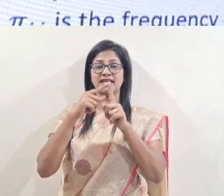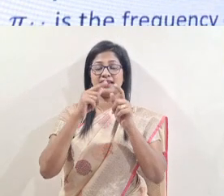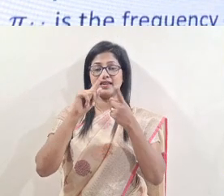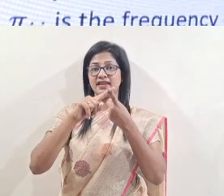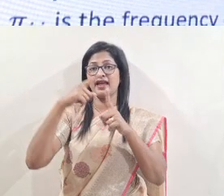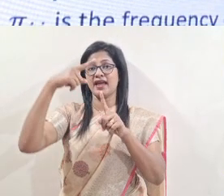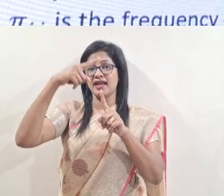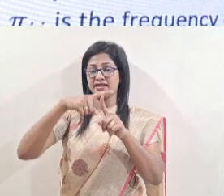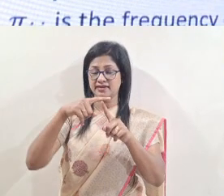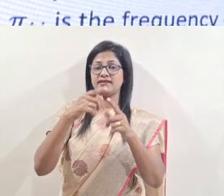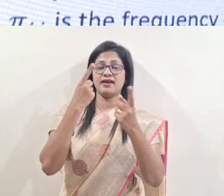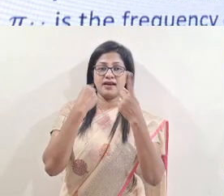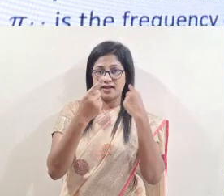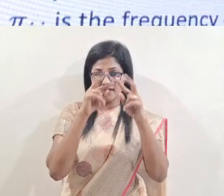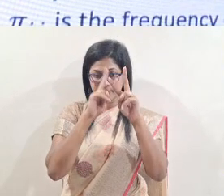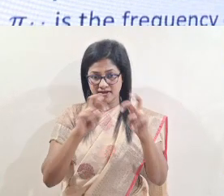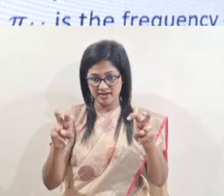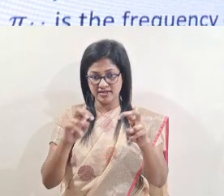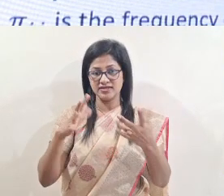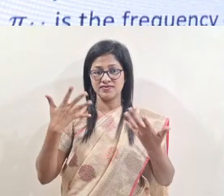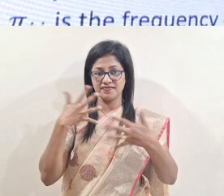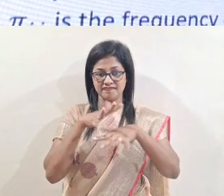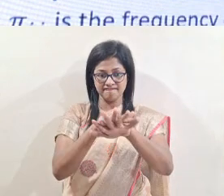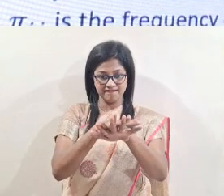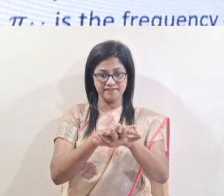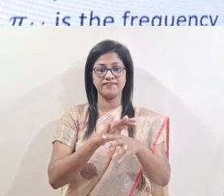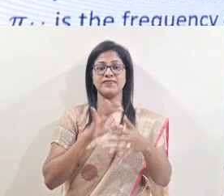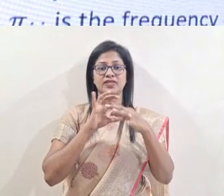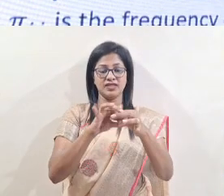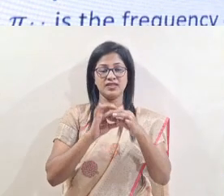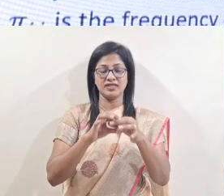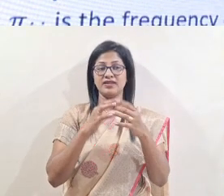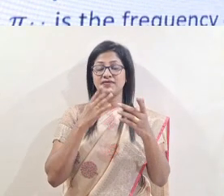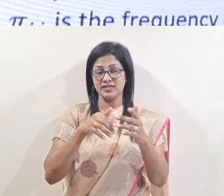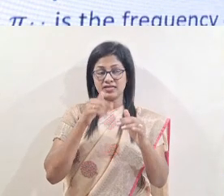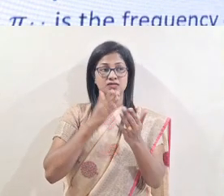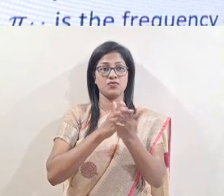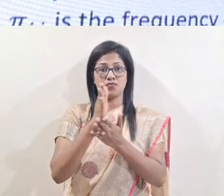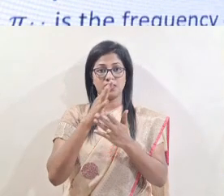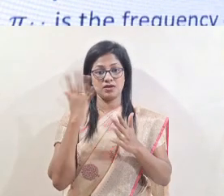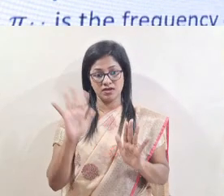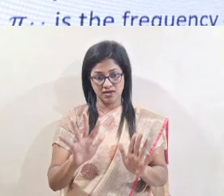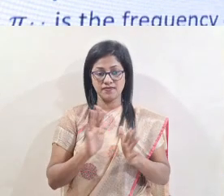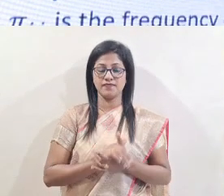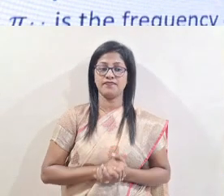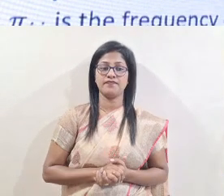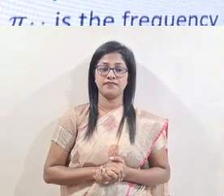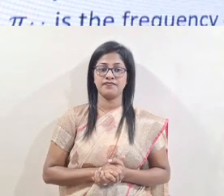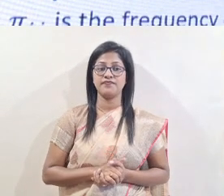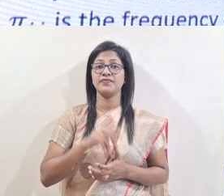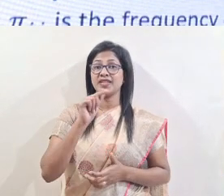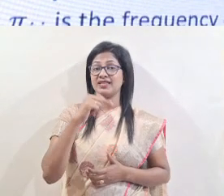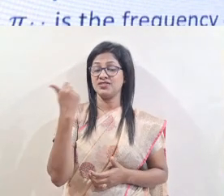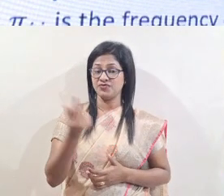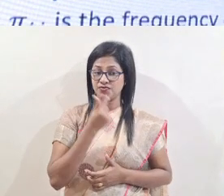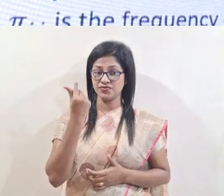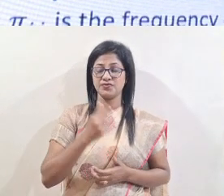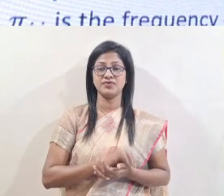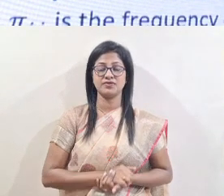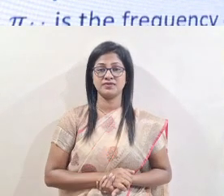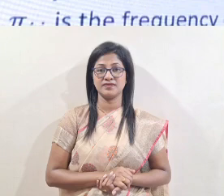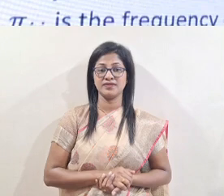to an Identified Distribution Integral Transformation. So it is a method that usually is used to